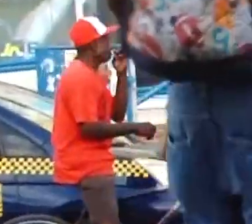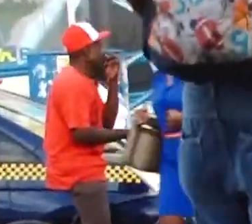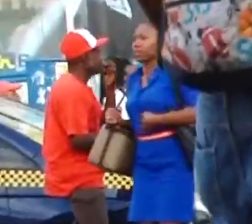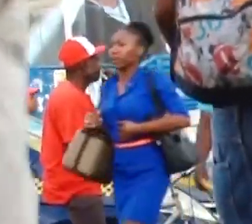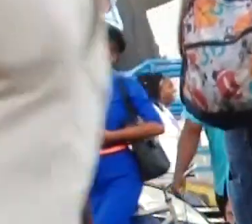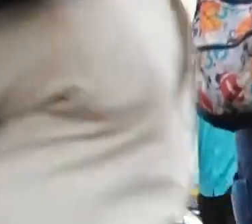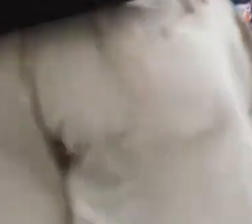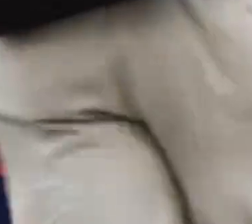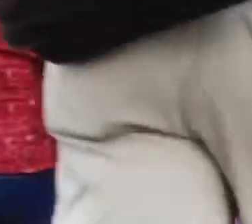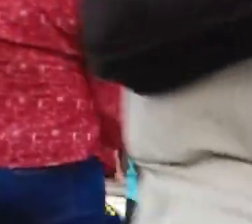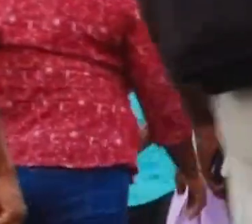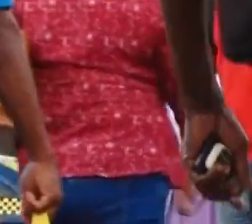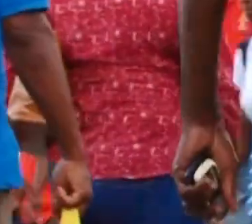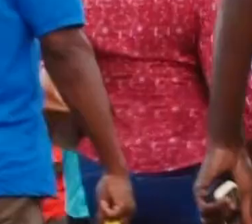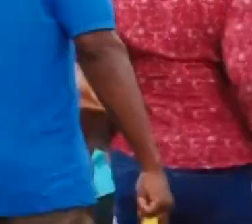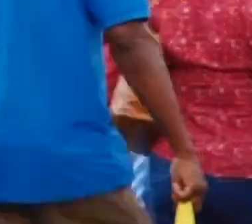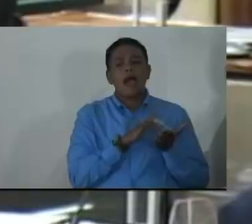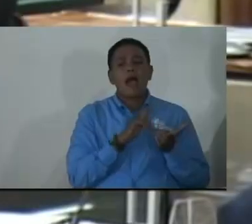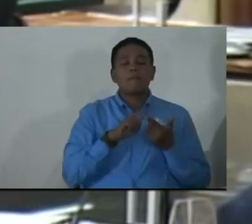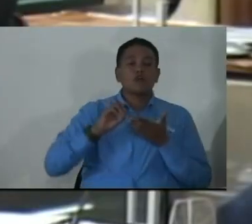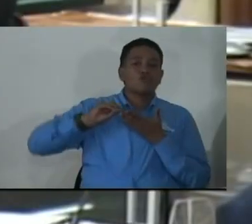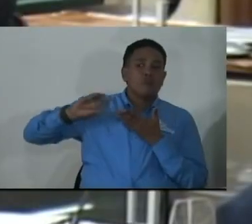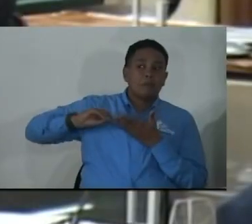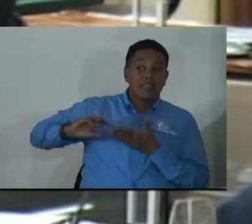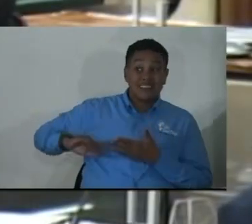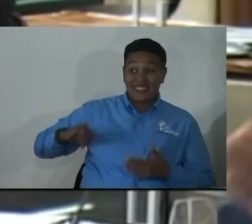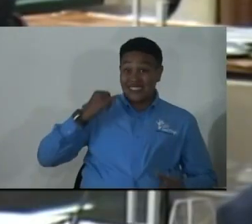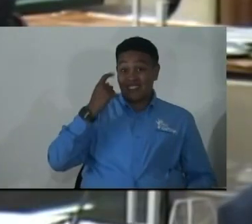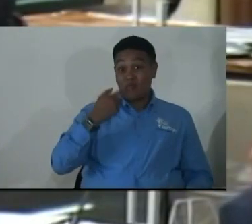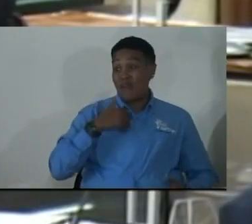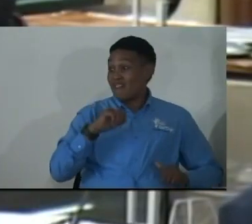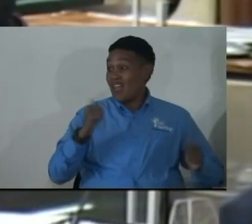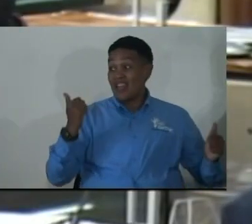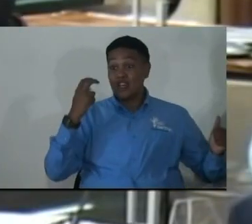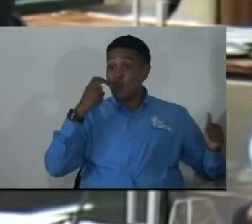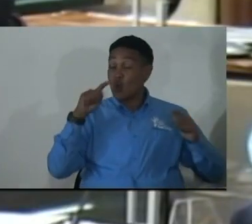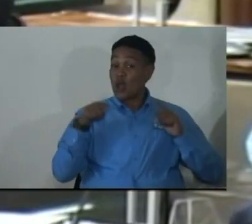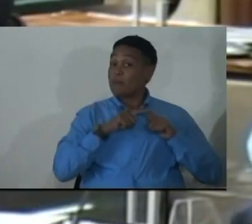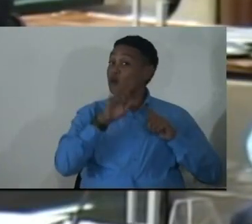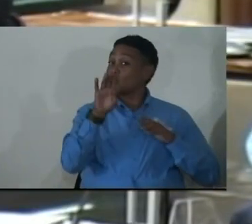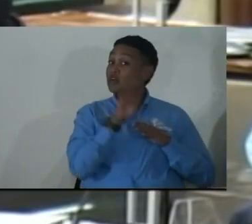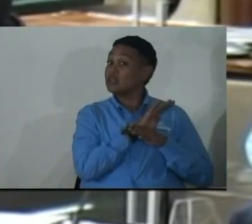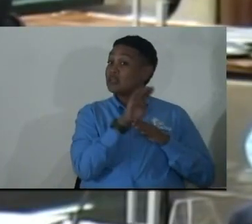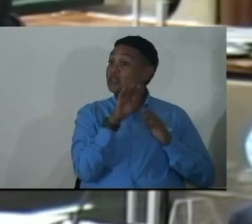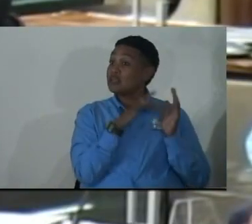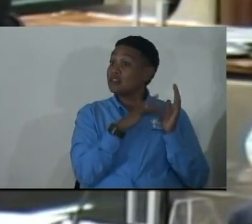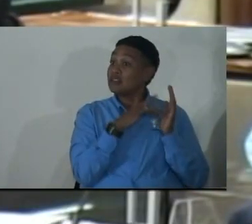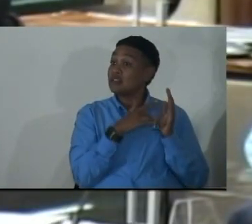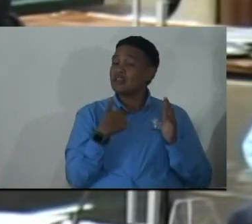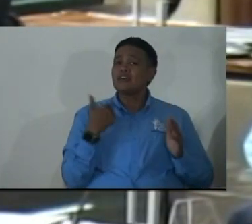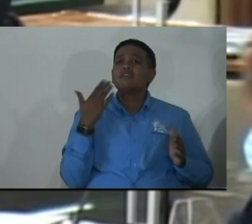concerns about the commercial bank payment option. And if you have any doubts about your commercial bank account,